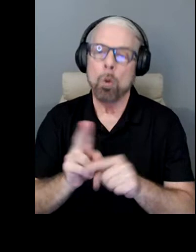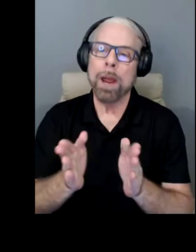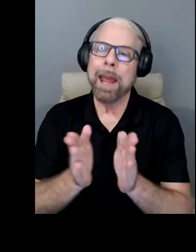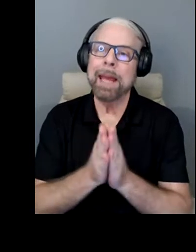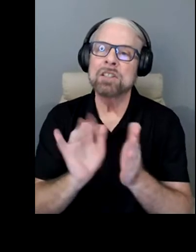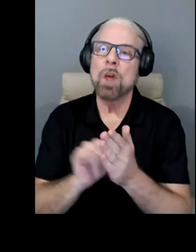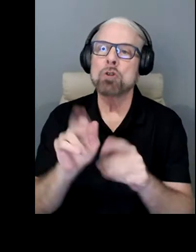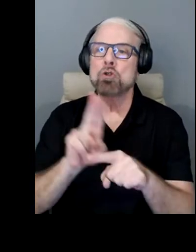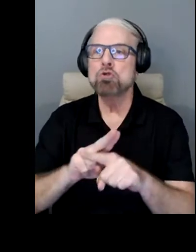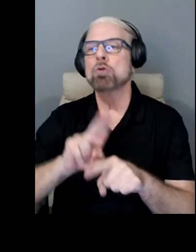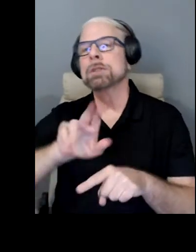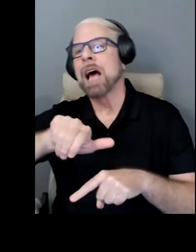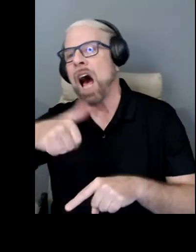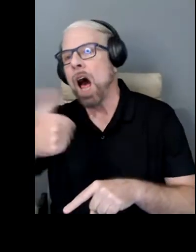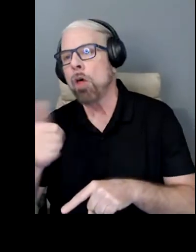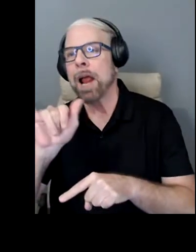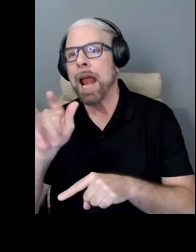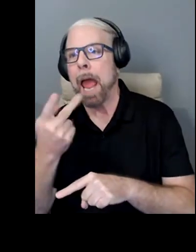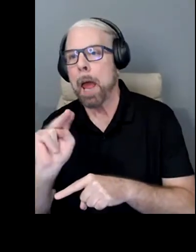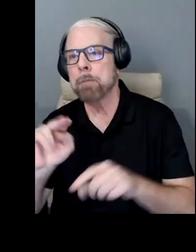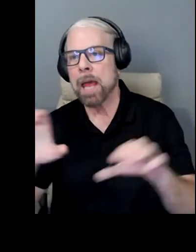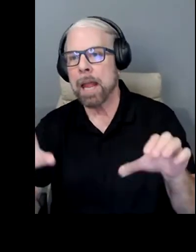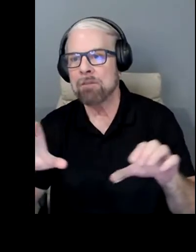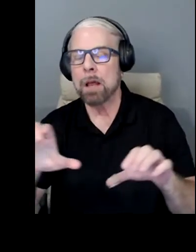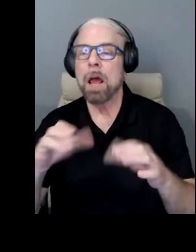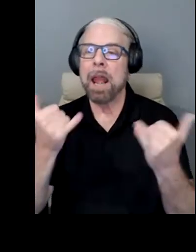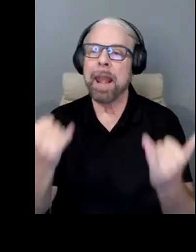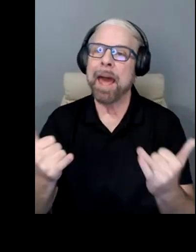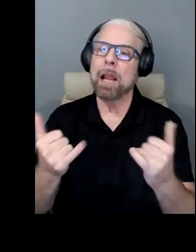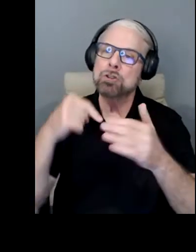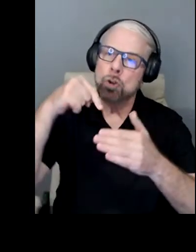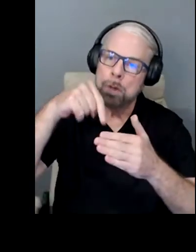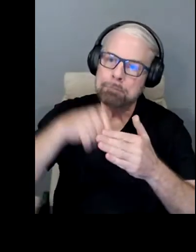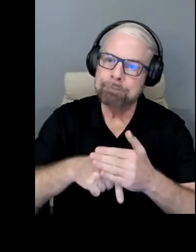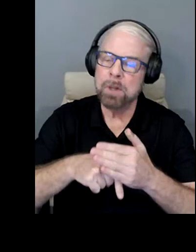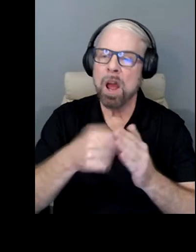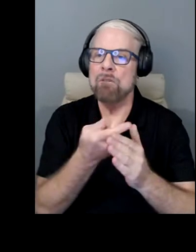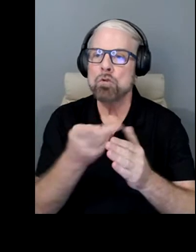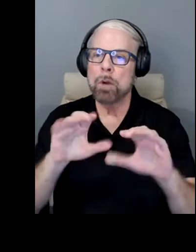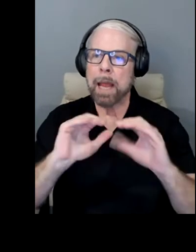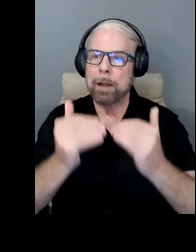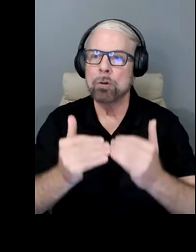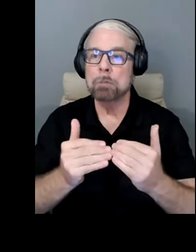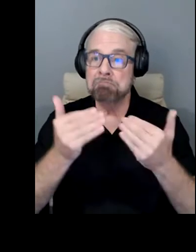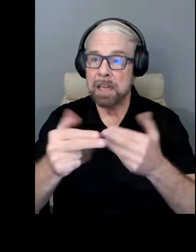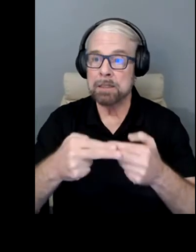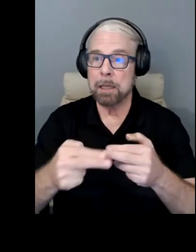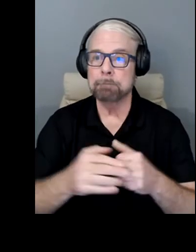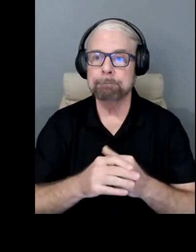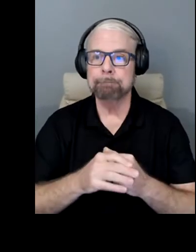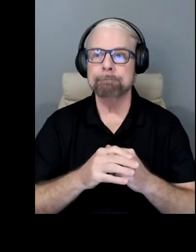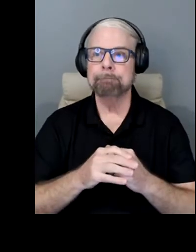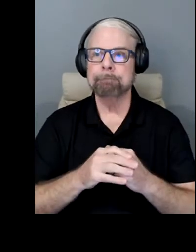admin activity. And so let's drill into a few of these categories. So next slide, please, Greg.